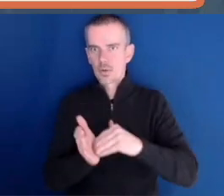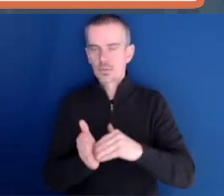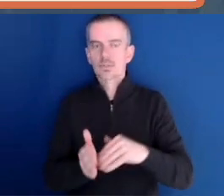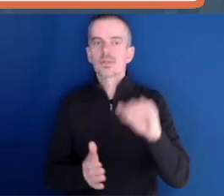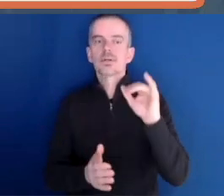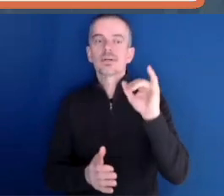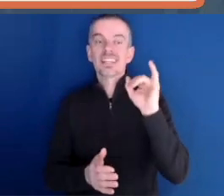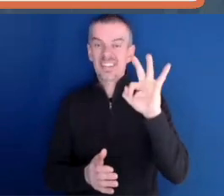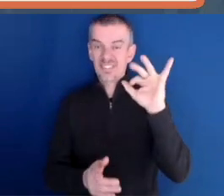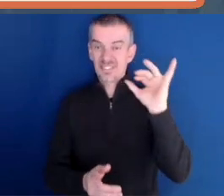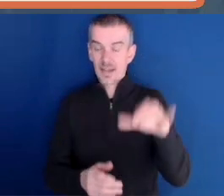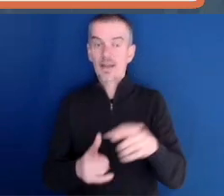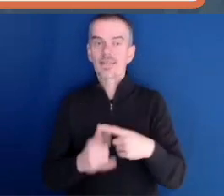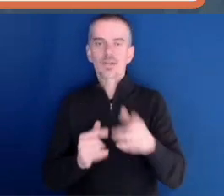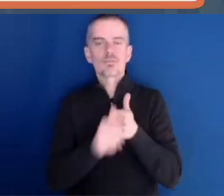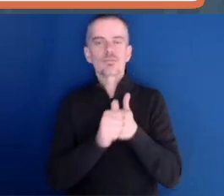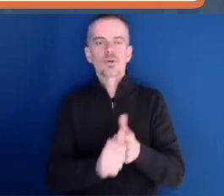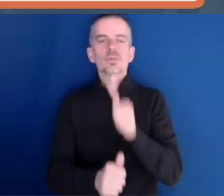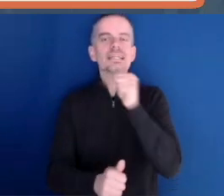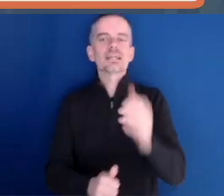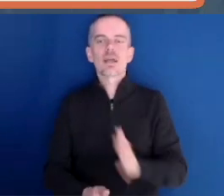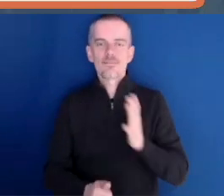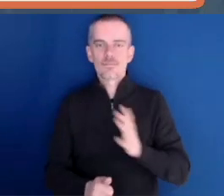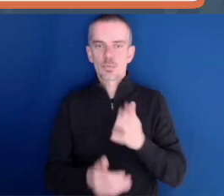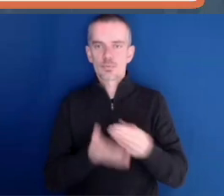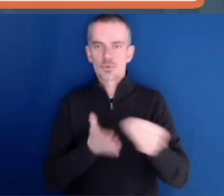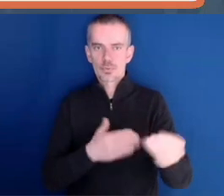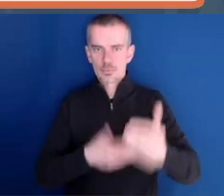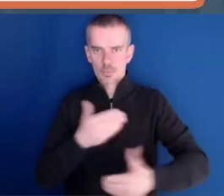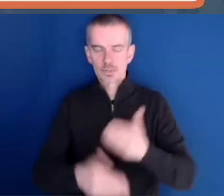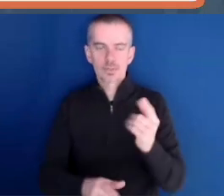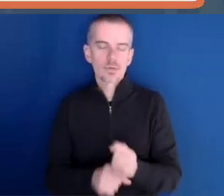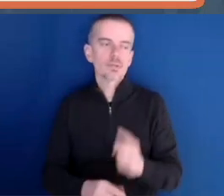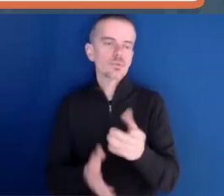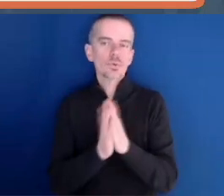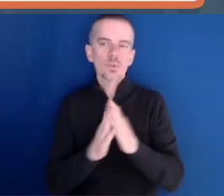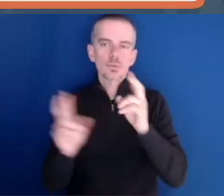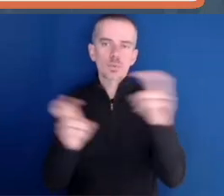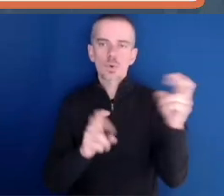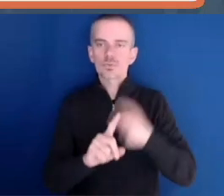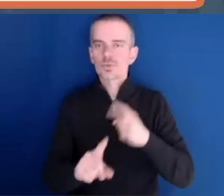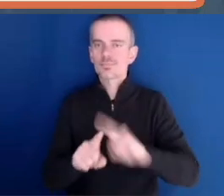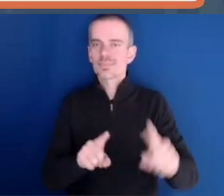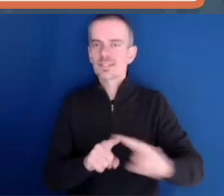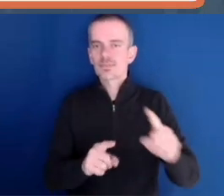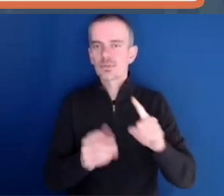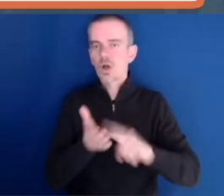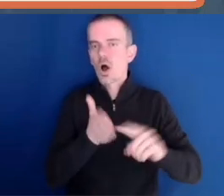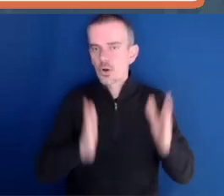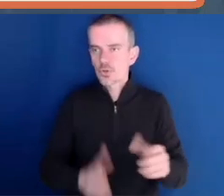then you need to follow those informal procurement processes, right? So you're going to be, requesting quotes from various potential